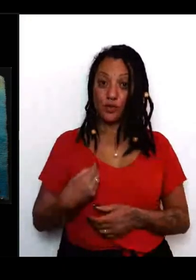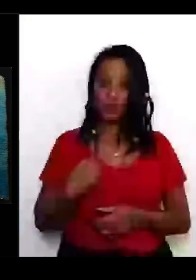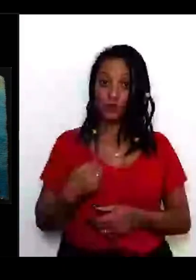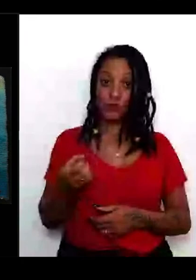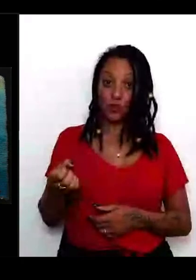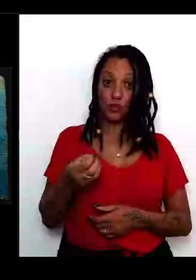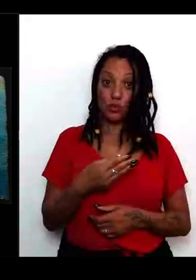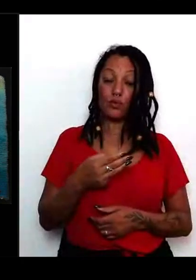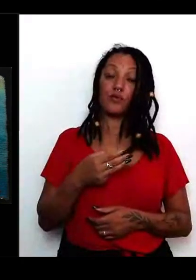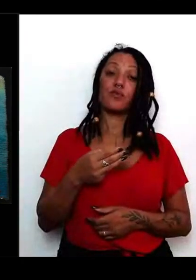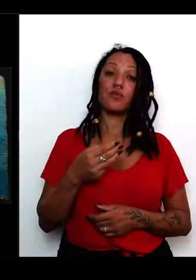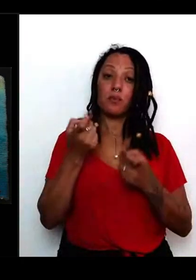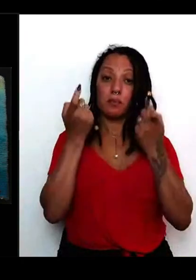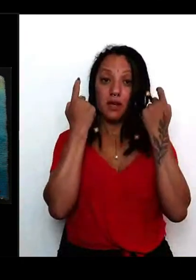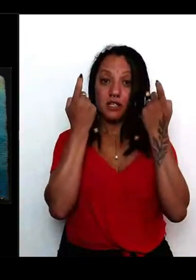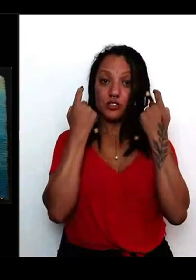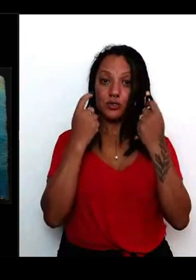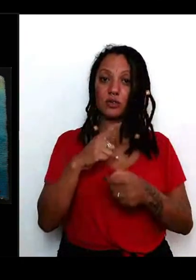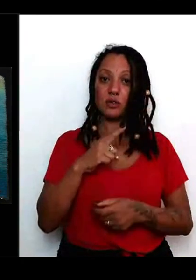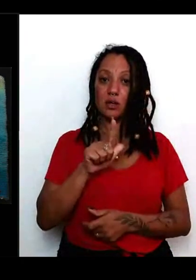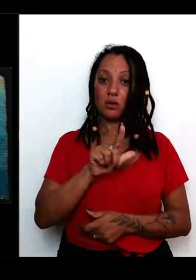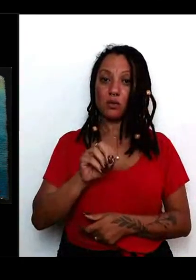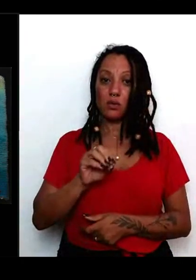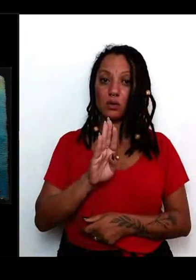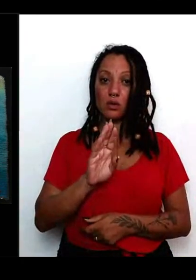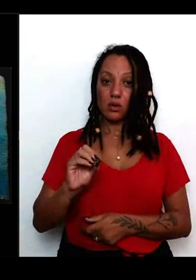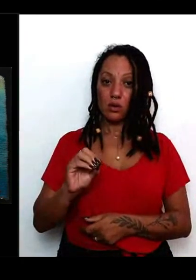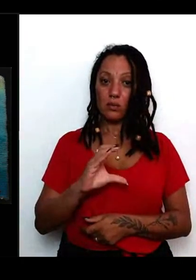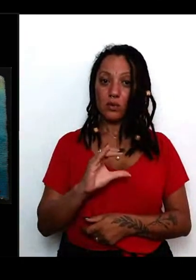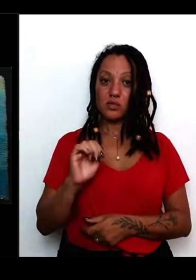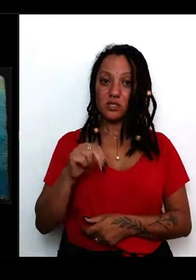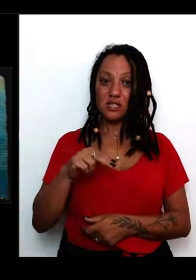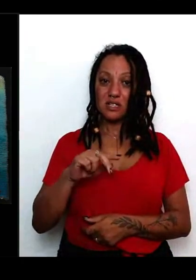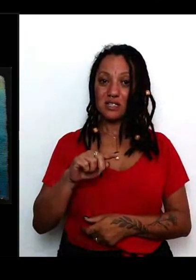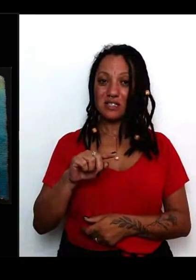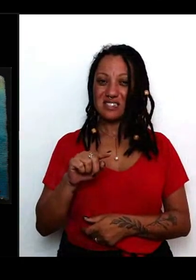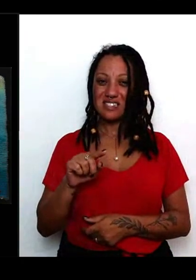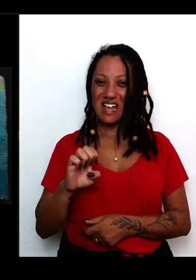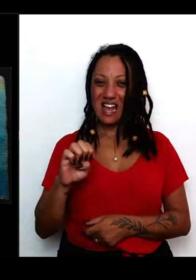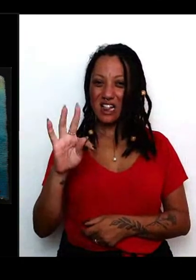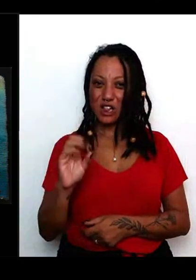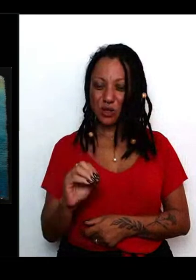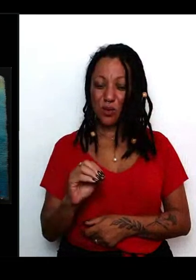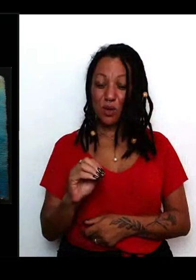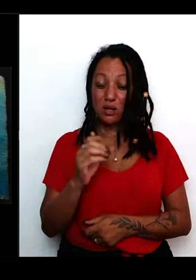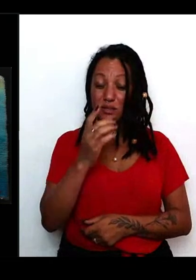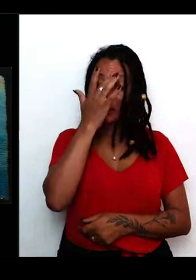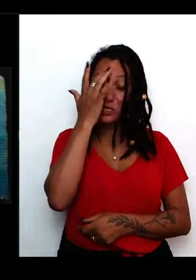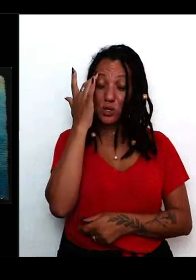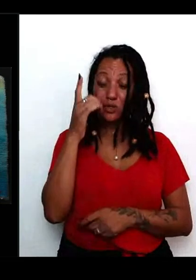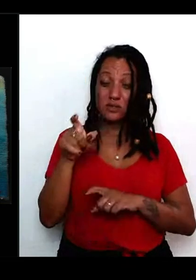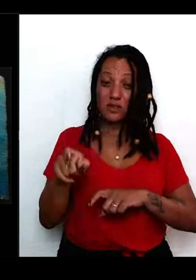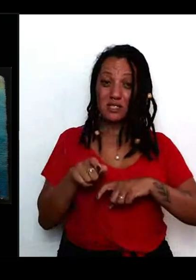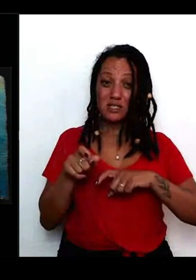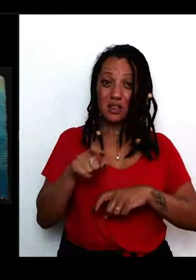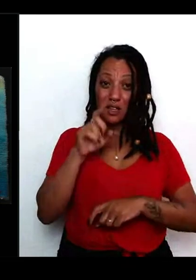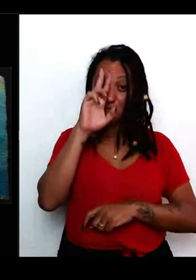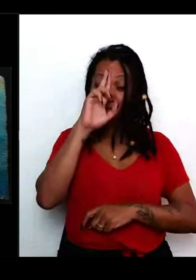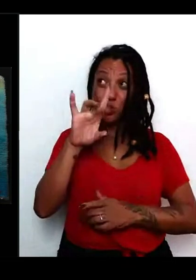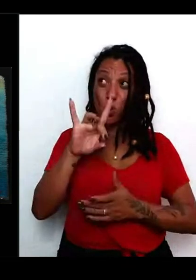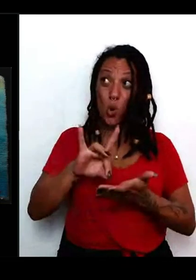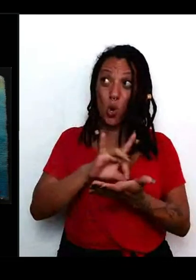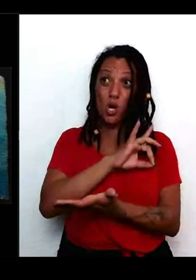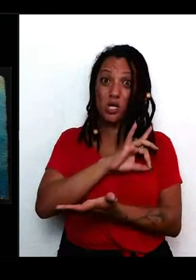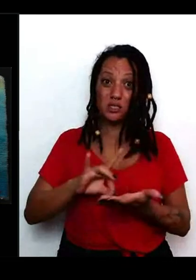ranchers targeted they've been trying to bring it back it's and it's near extinct and for